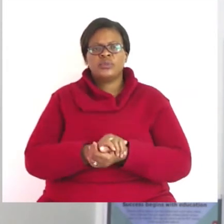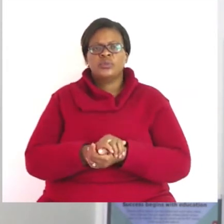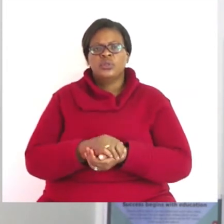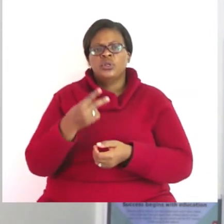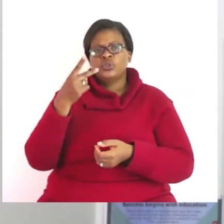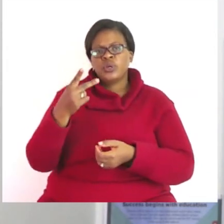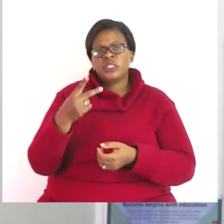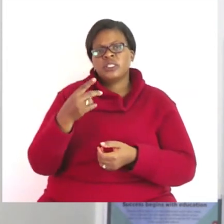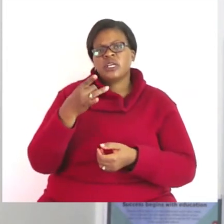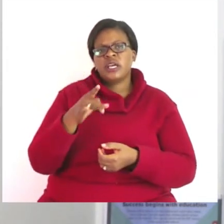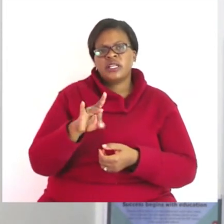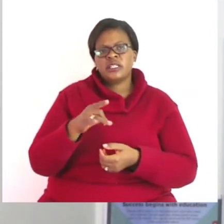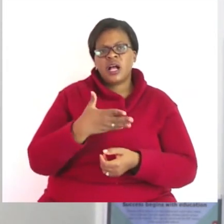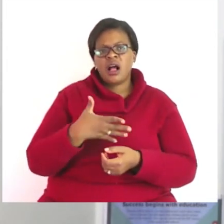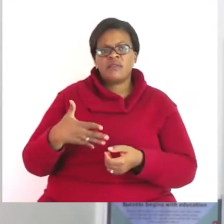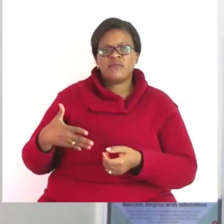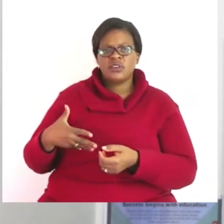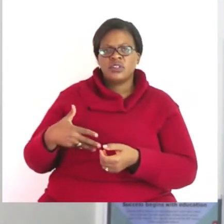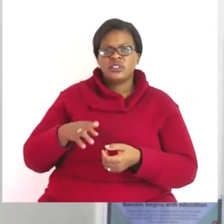28, I will have